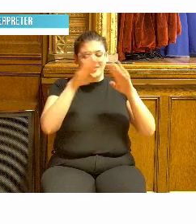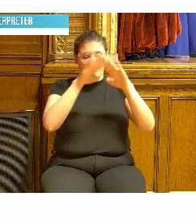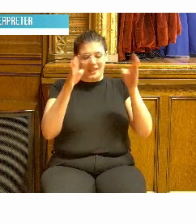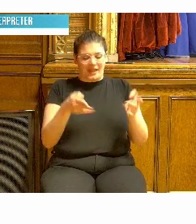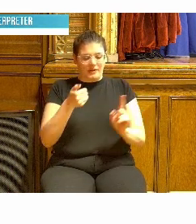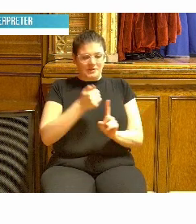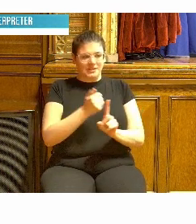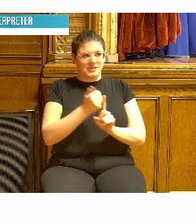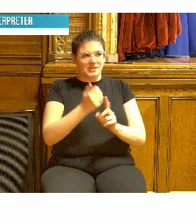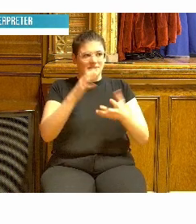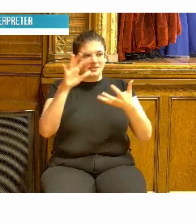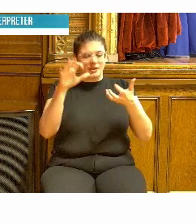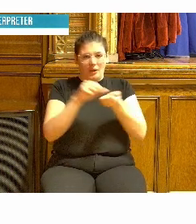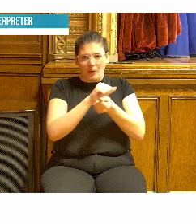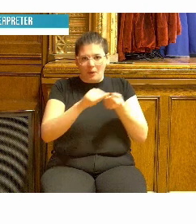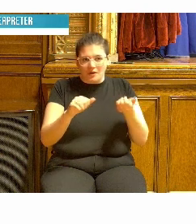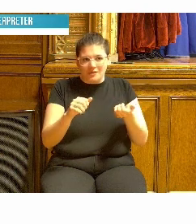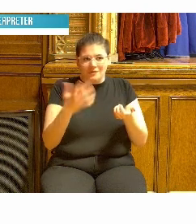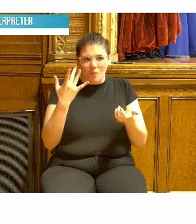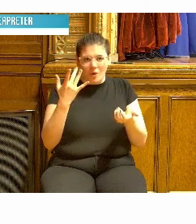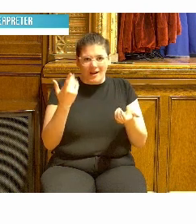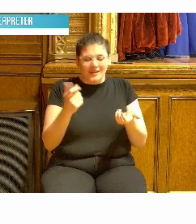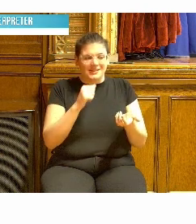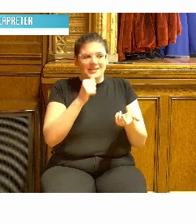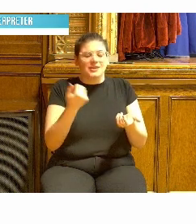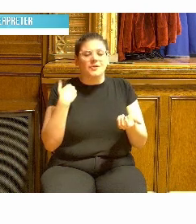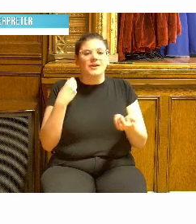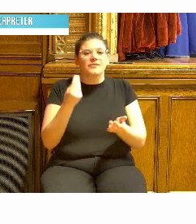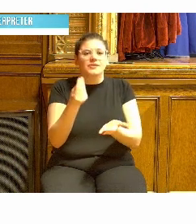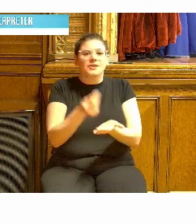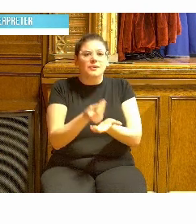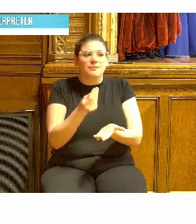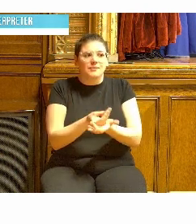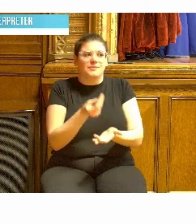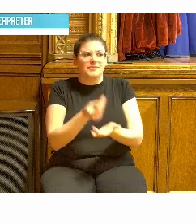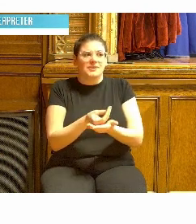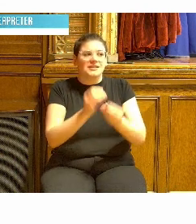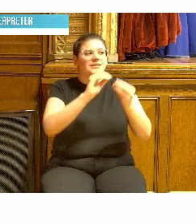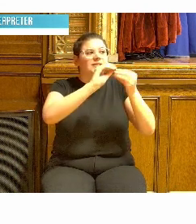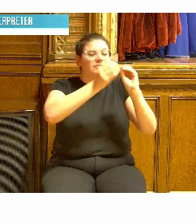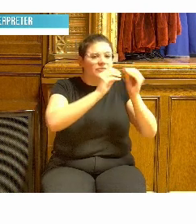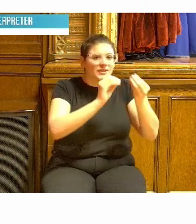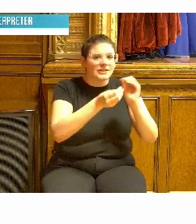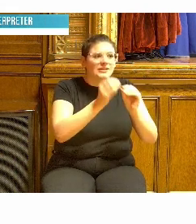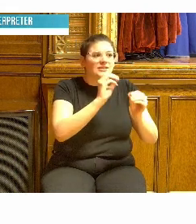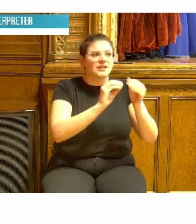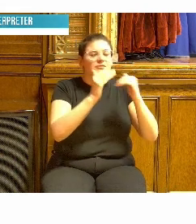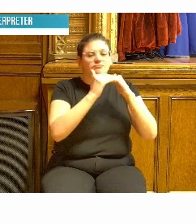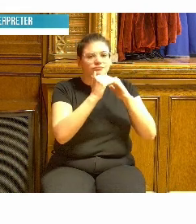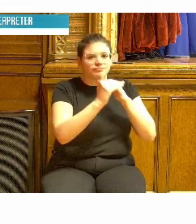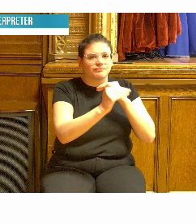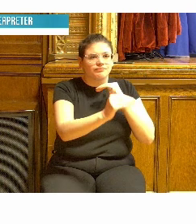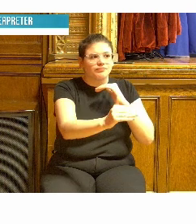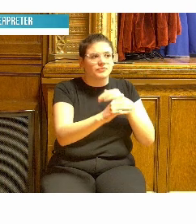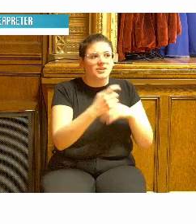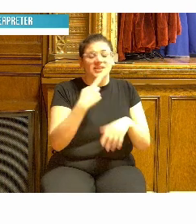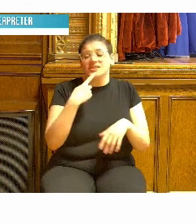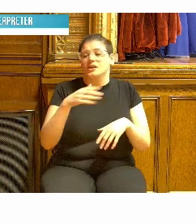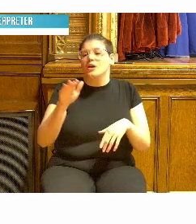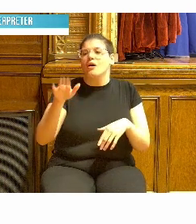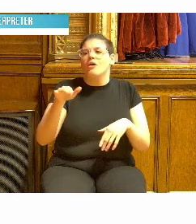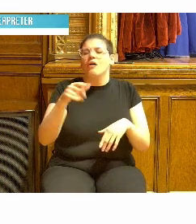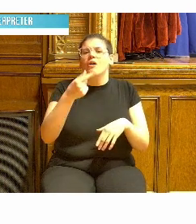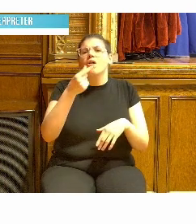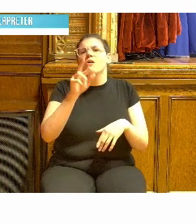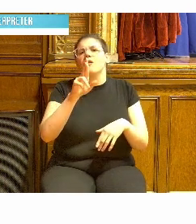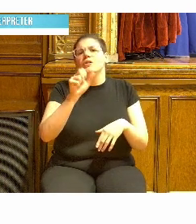haven't had the monies to fix them up. And then, go get a grant, go get a